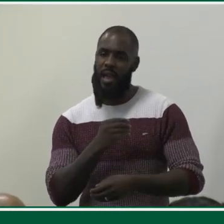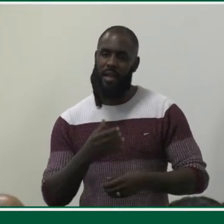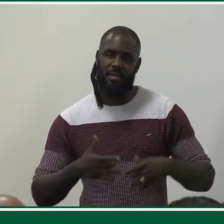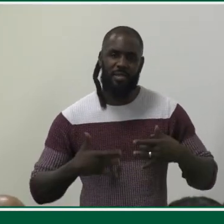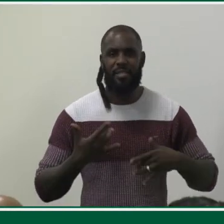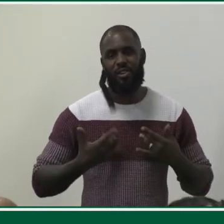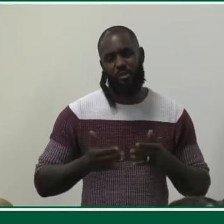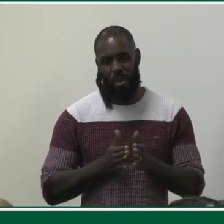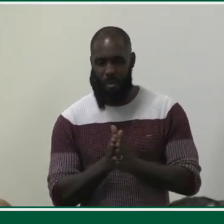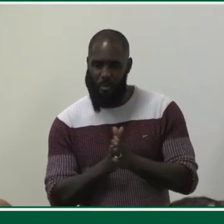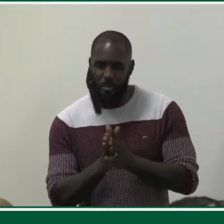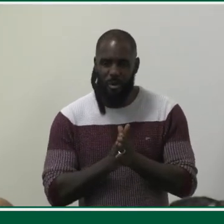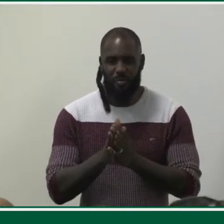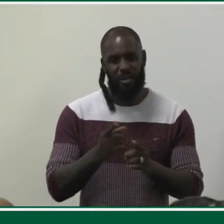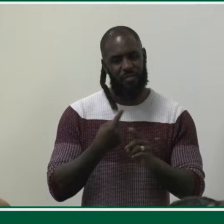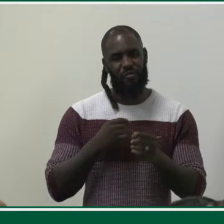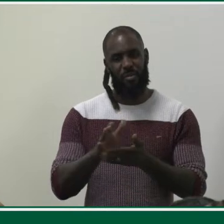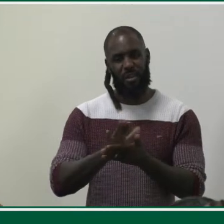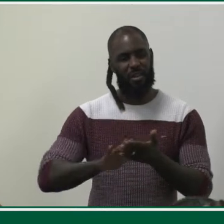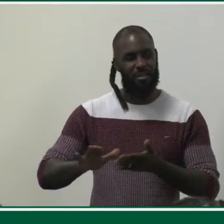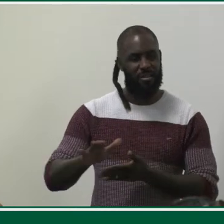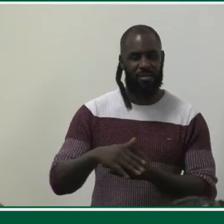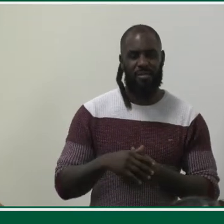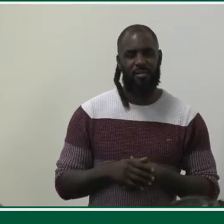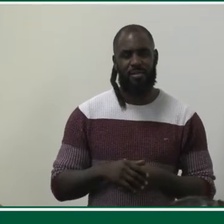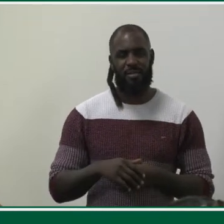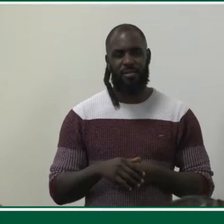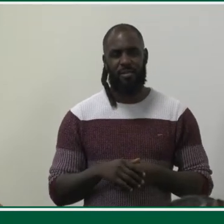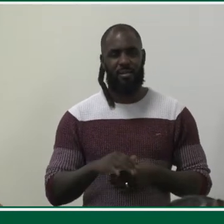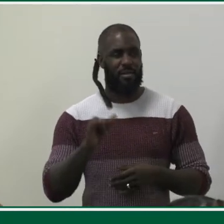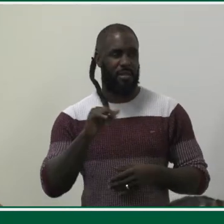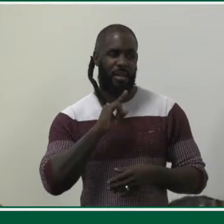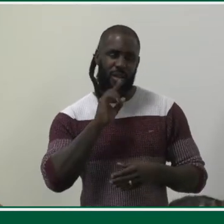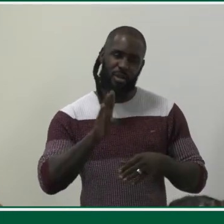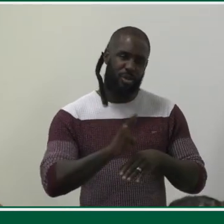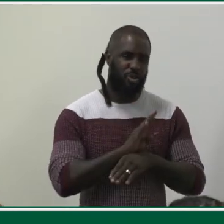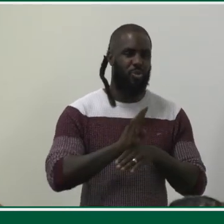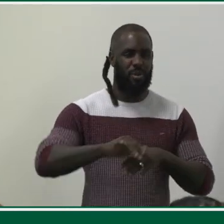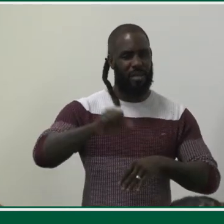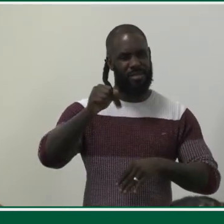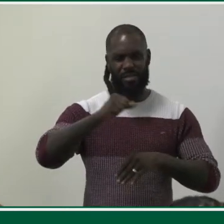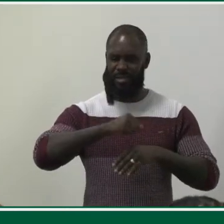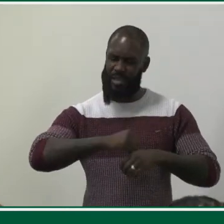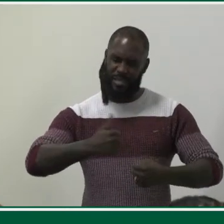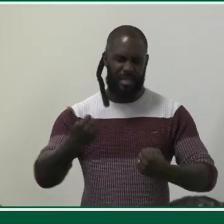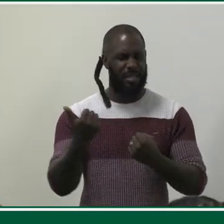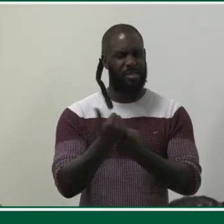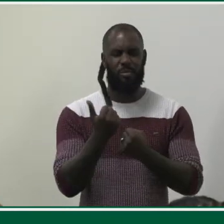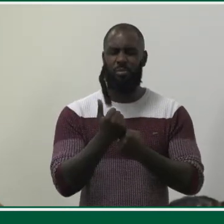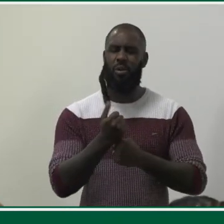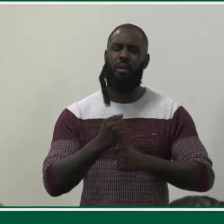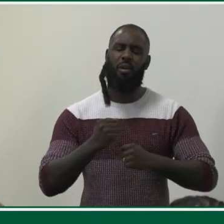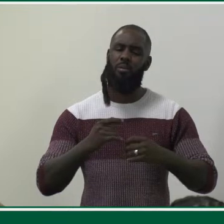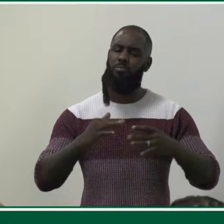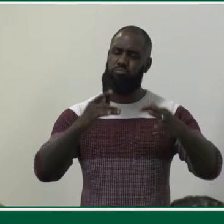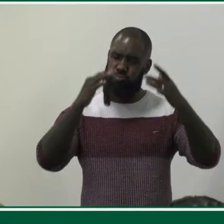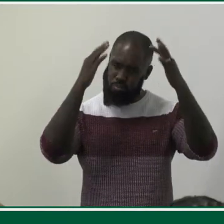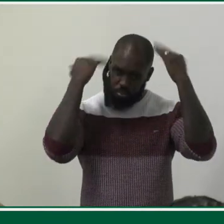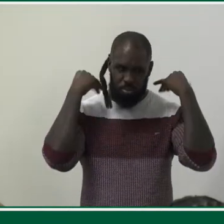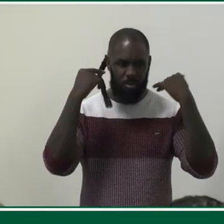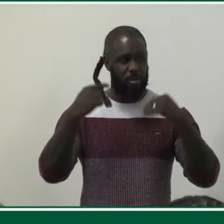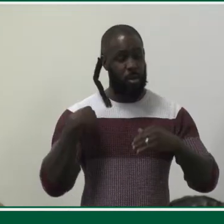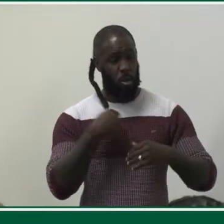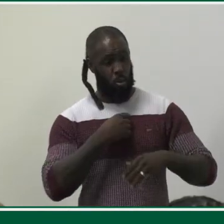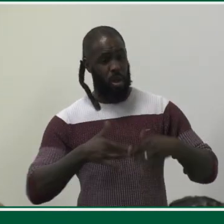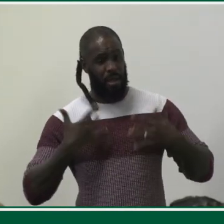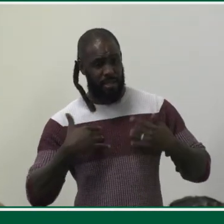the college. I echo that definitely. The support has been overwhelming. We are so excited, and we know